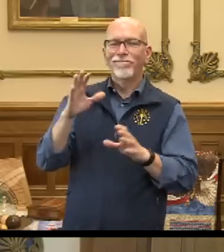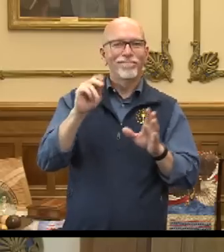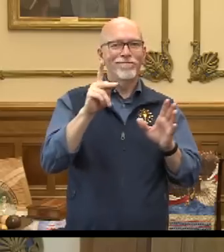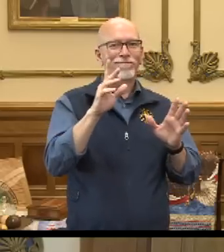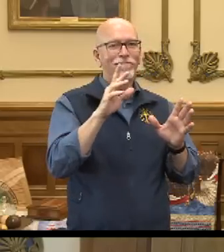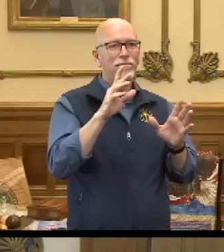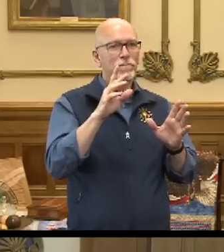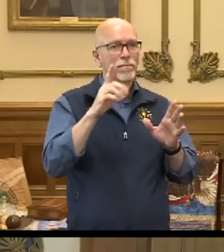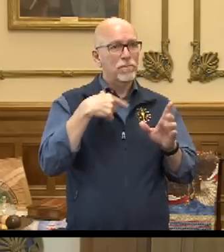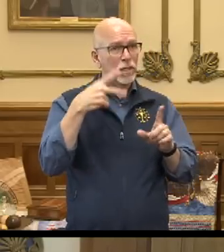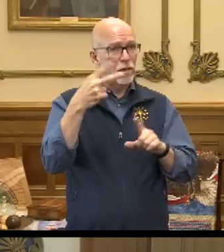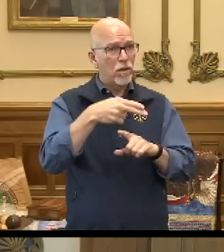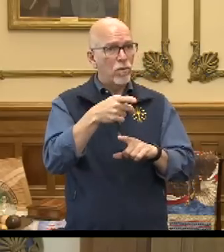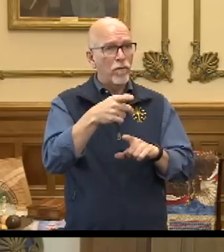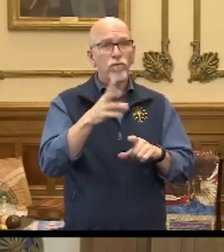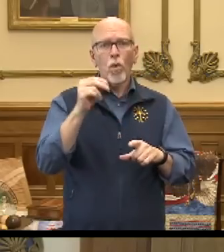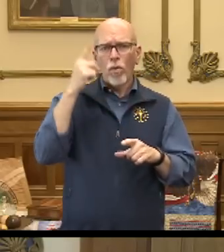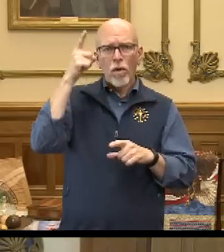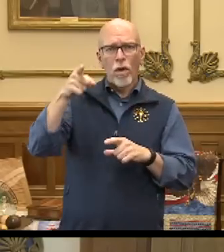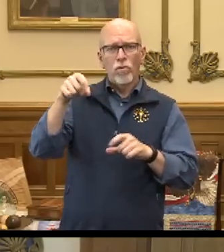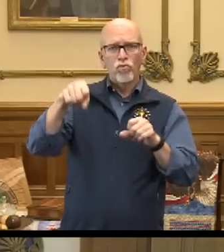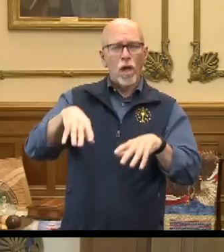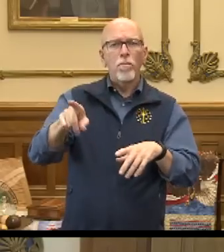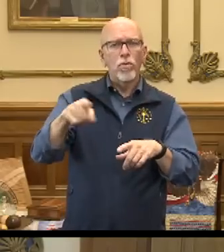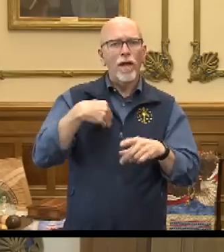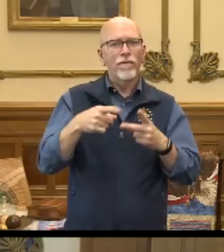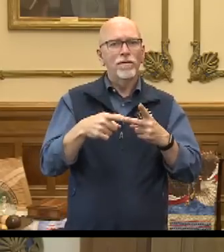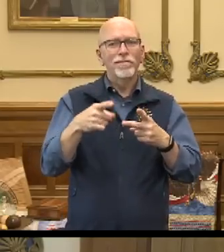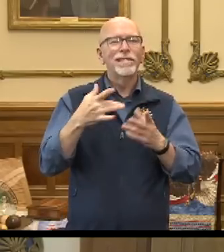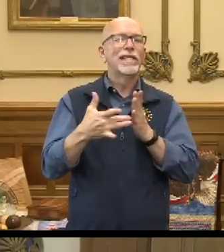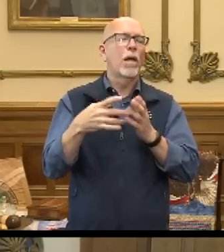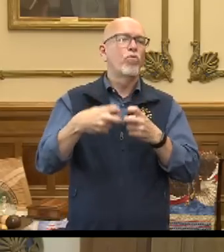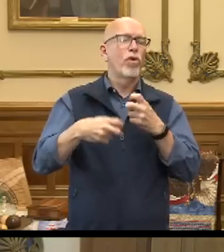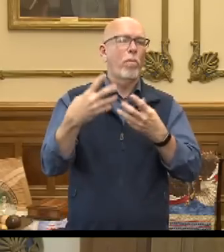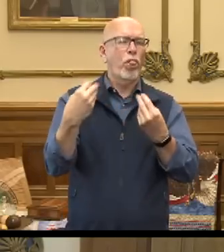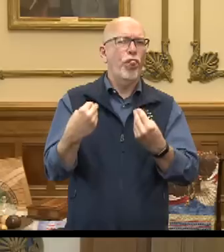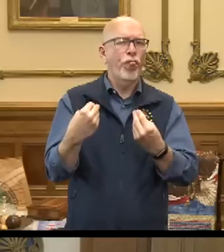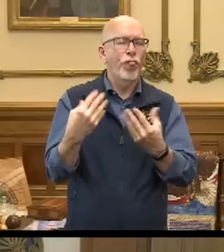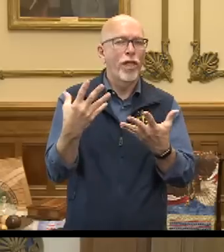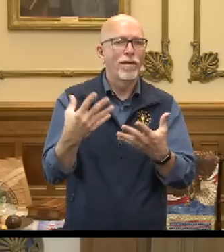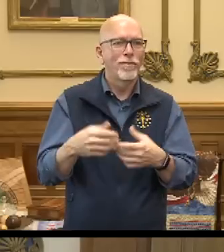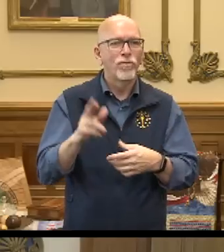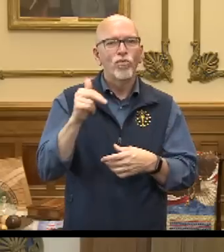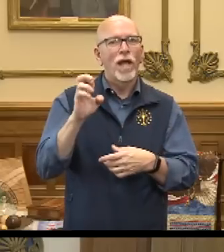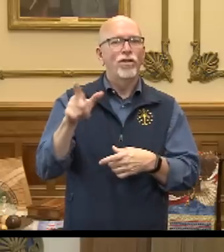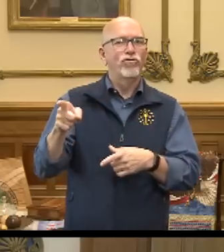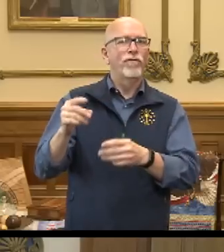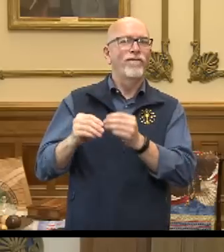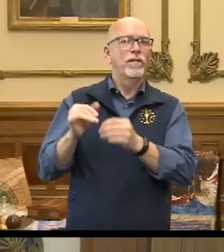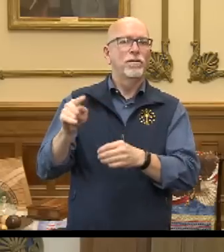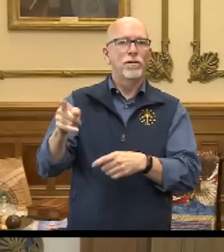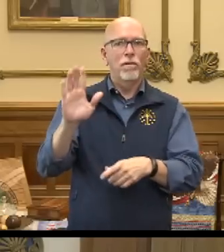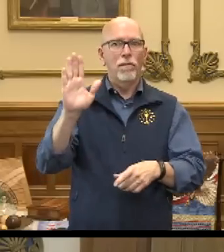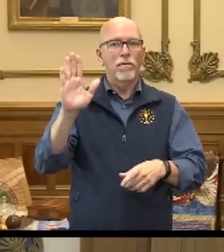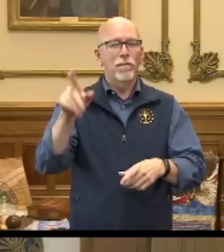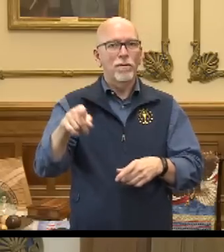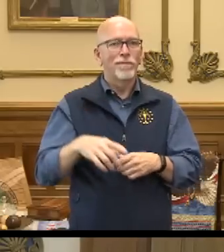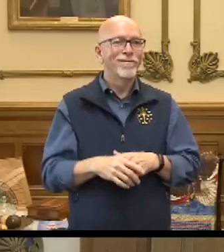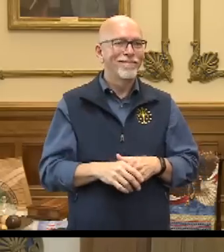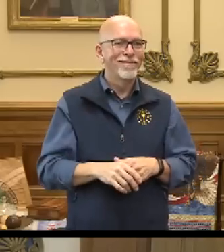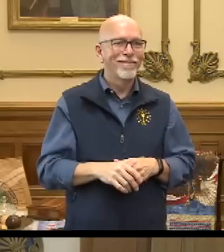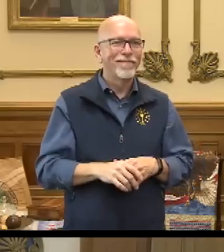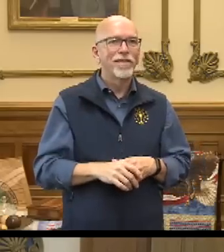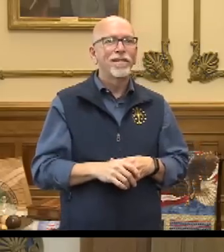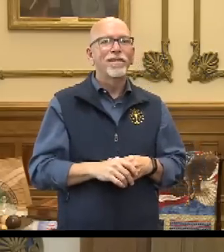you off? No, we thought you dropped, but We had a technical problem. yeah, Rachel's literally raising her hand for